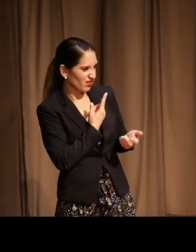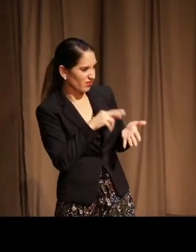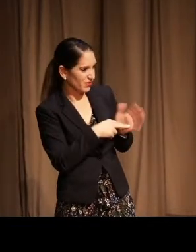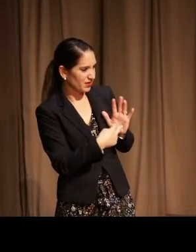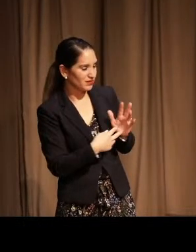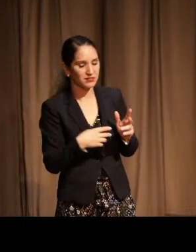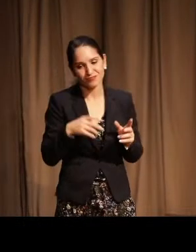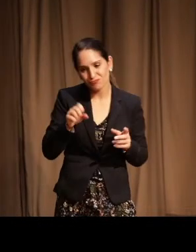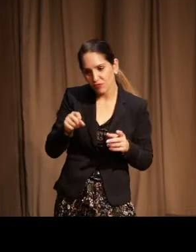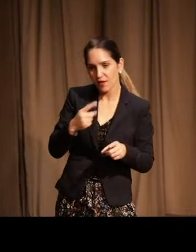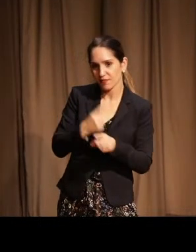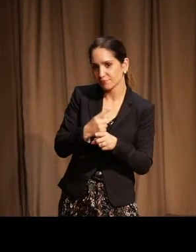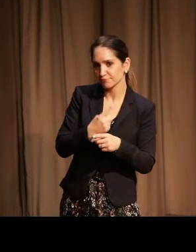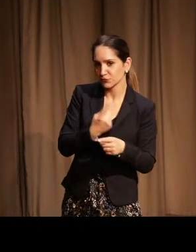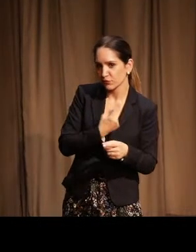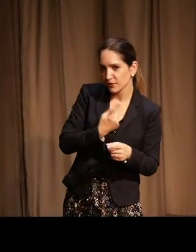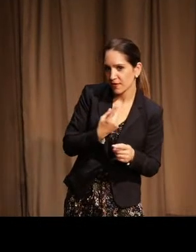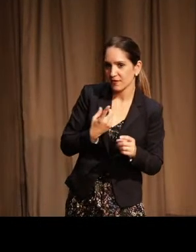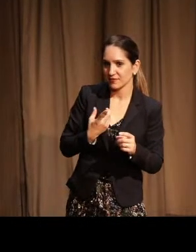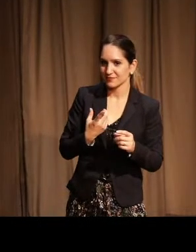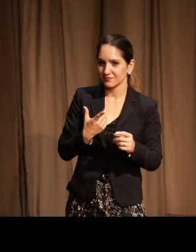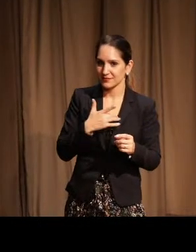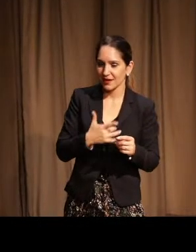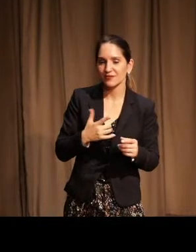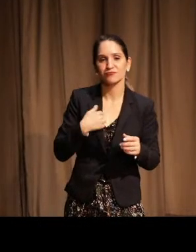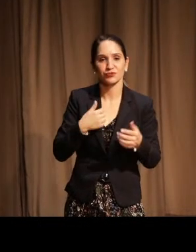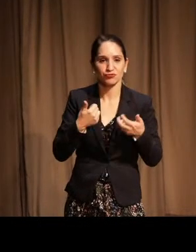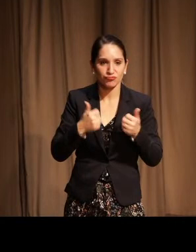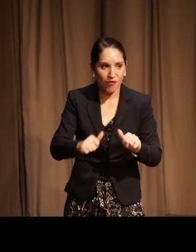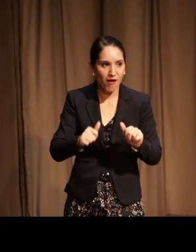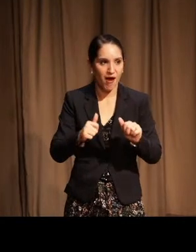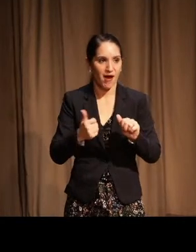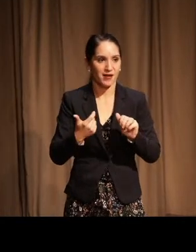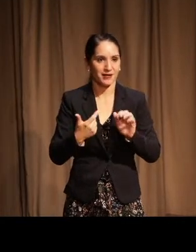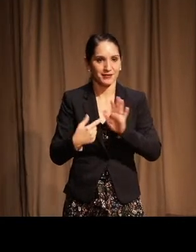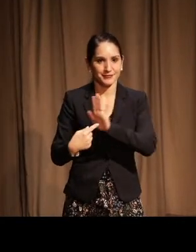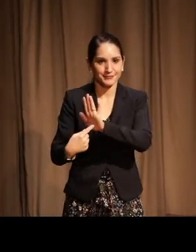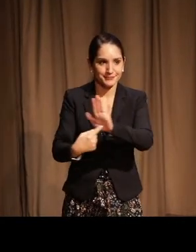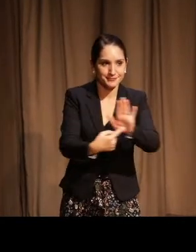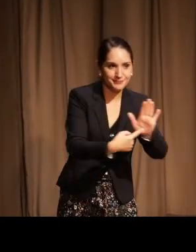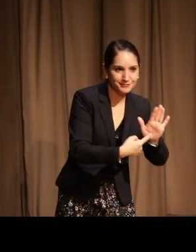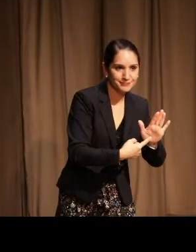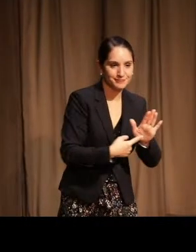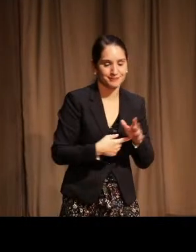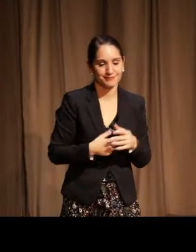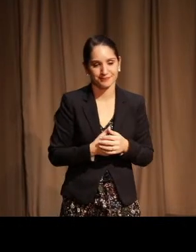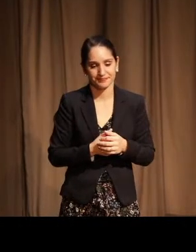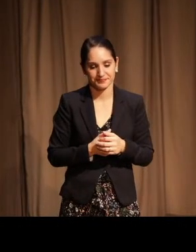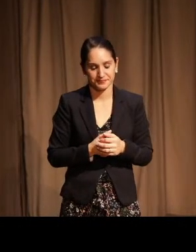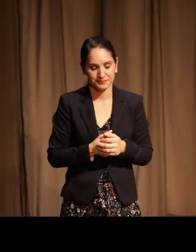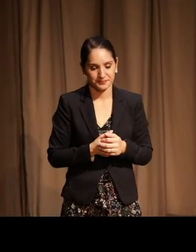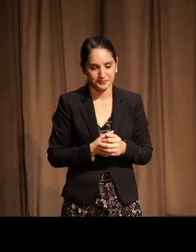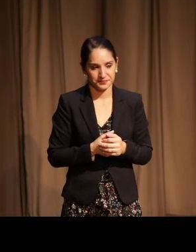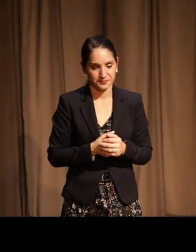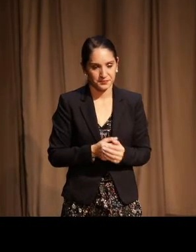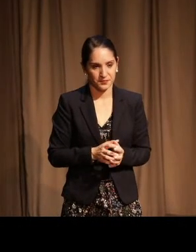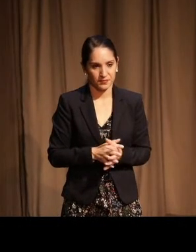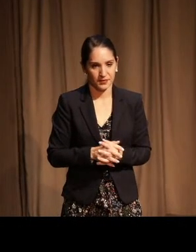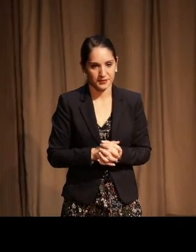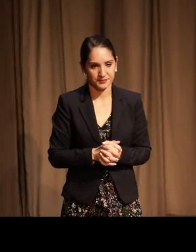isolated work, but Microphone. I try to go in the another direction. Tá bom,